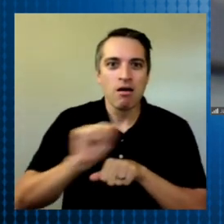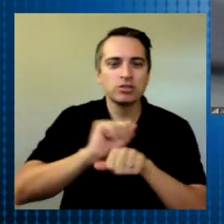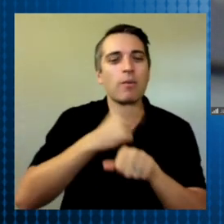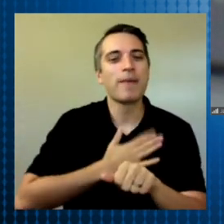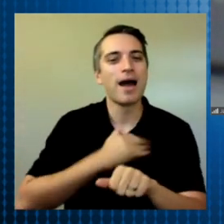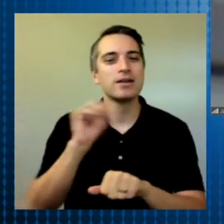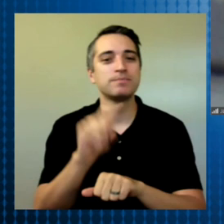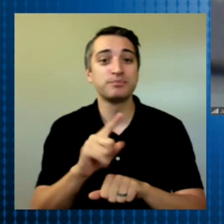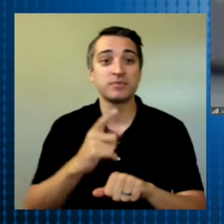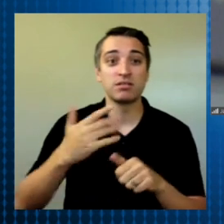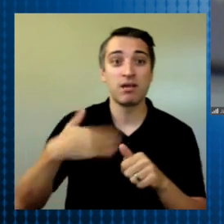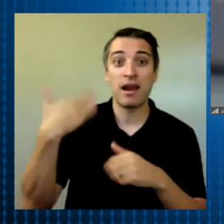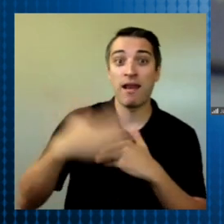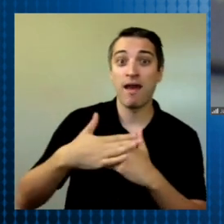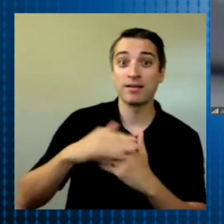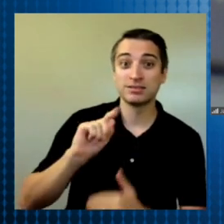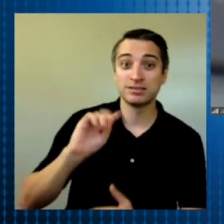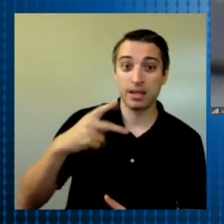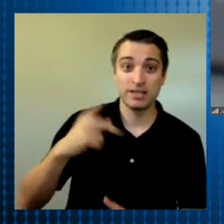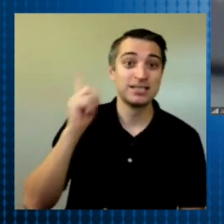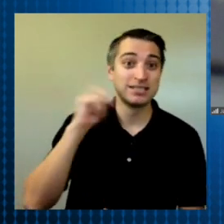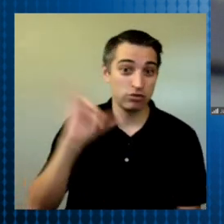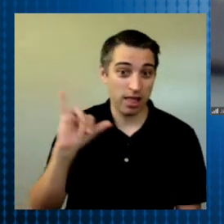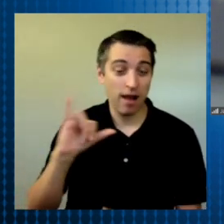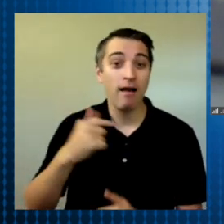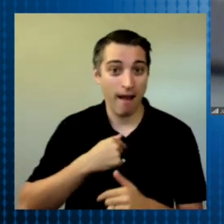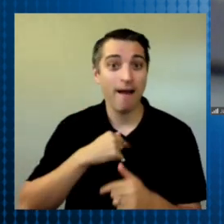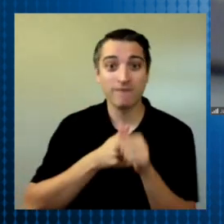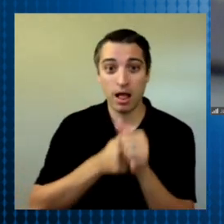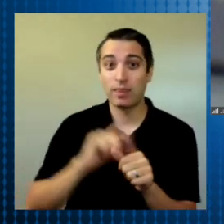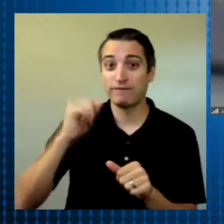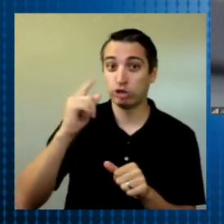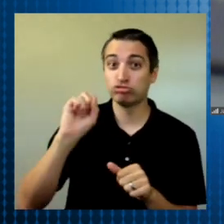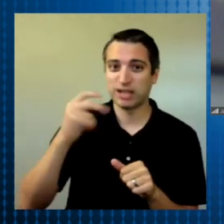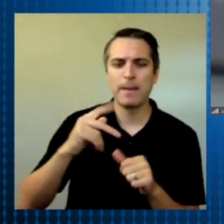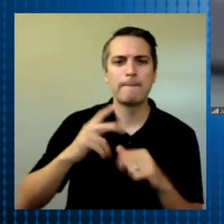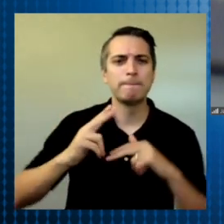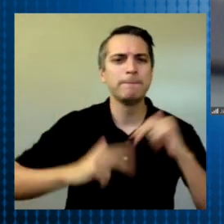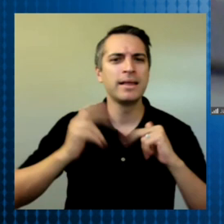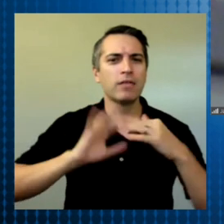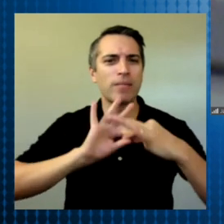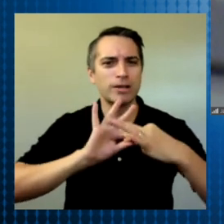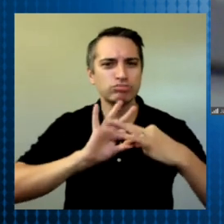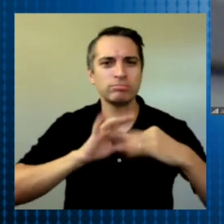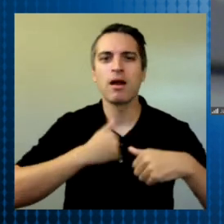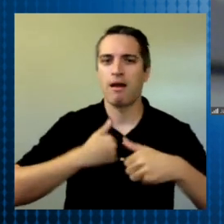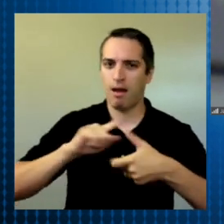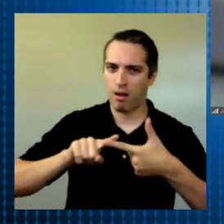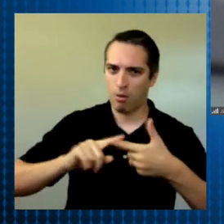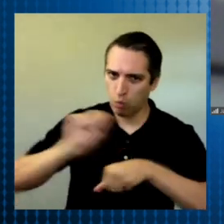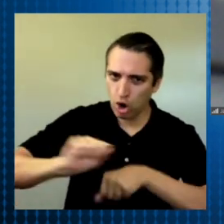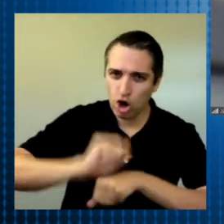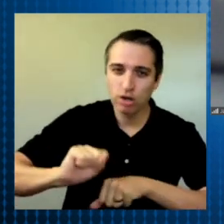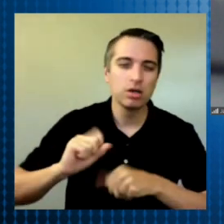I'm at right now, it sounds like I'm following the beginning steps, building those relationships, and that's what's gotten me to where I'm at. I'm putting the work in, but I want to know, what's